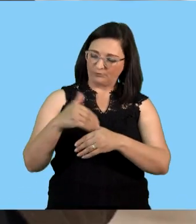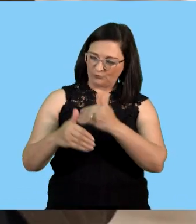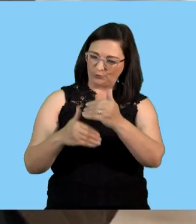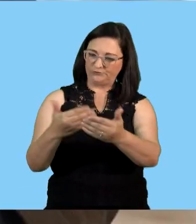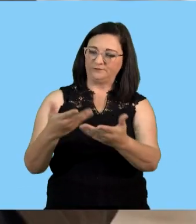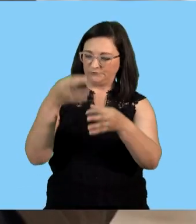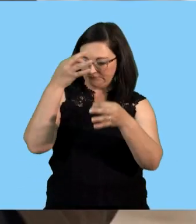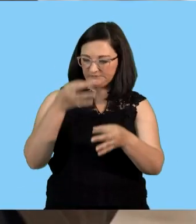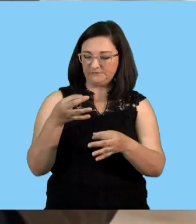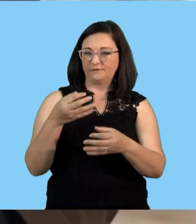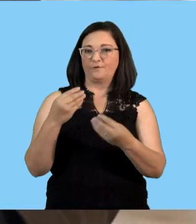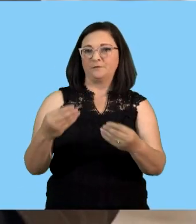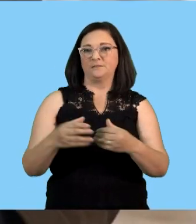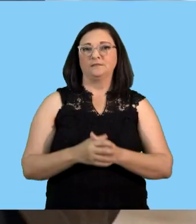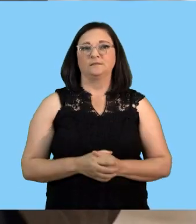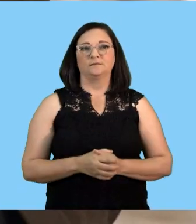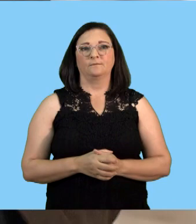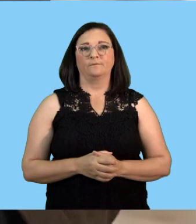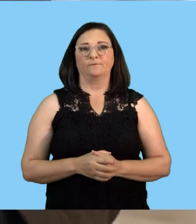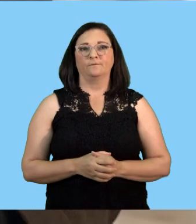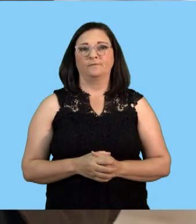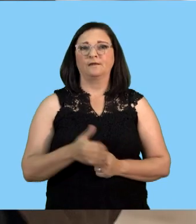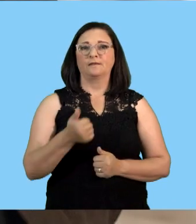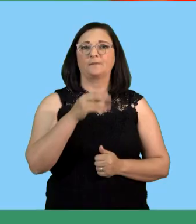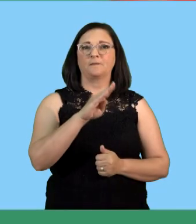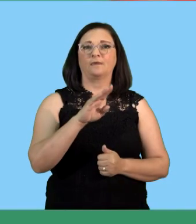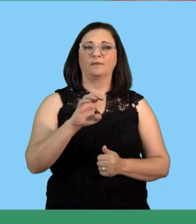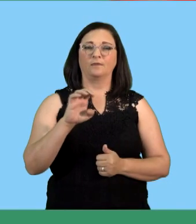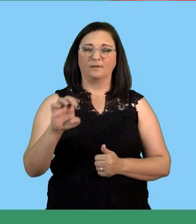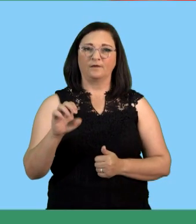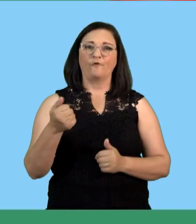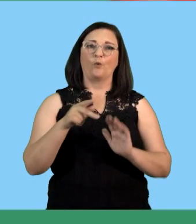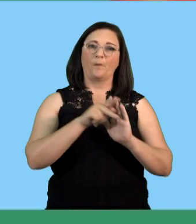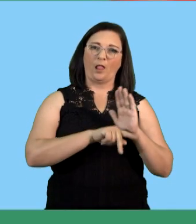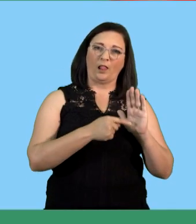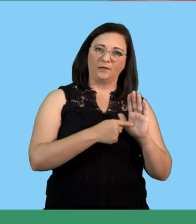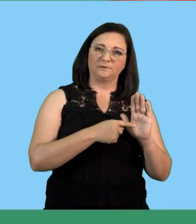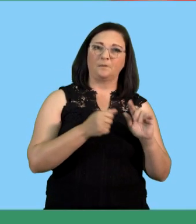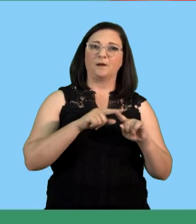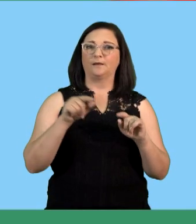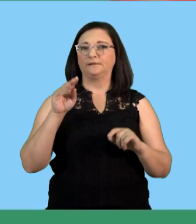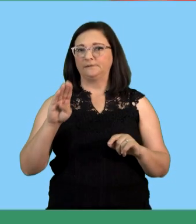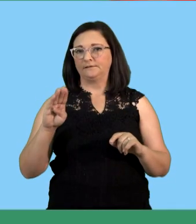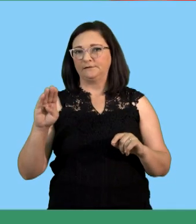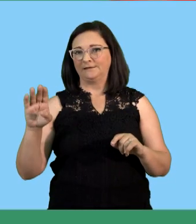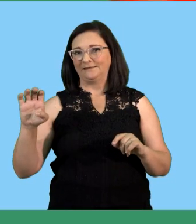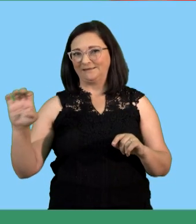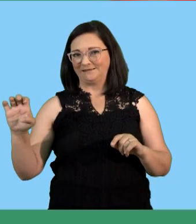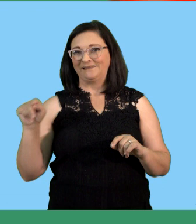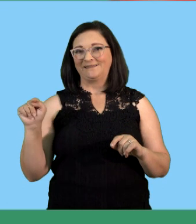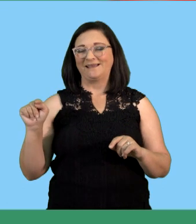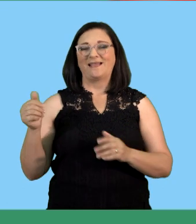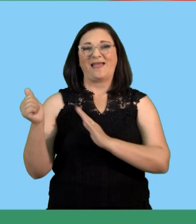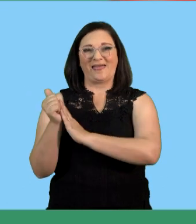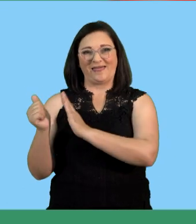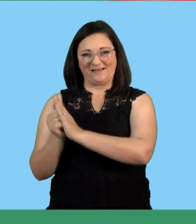decision-making of the business, right? We also mentioned that BEE is a policy, whereas BBBEE is an act.